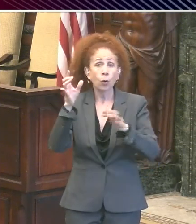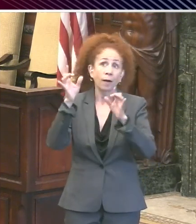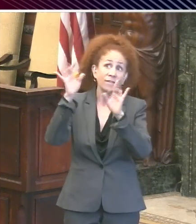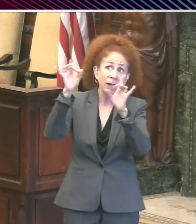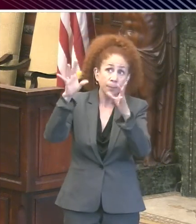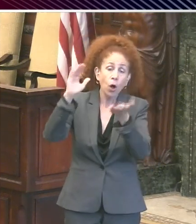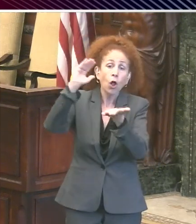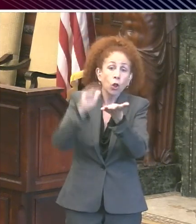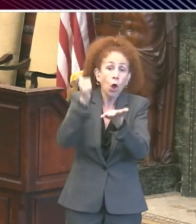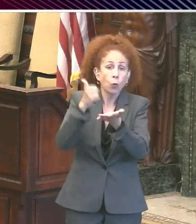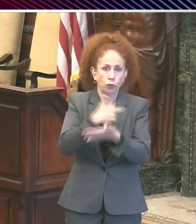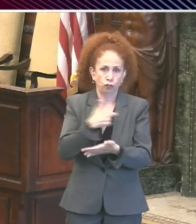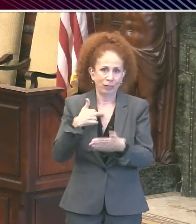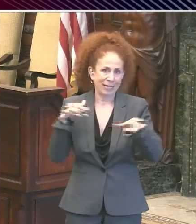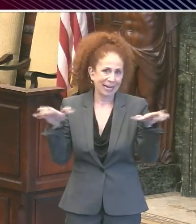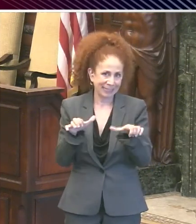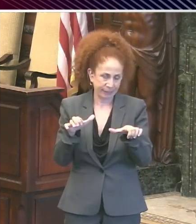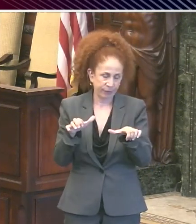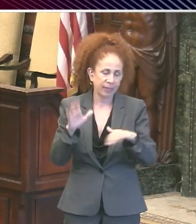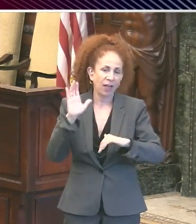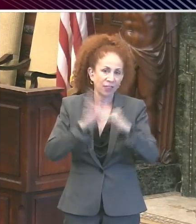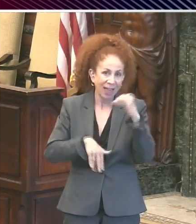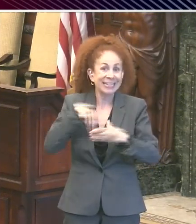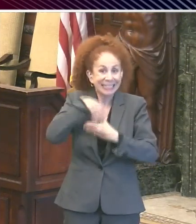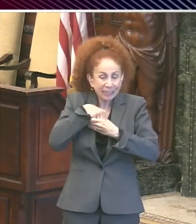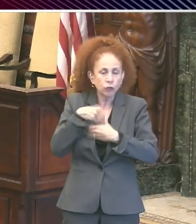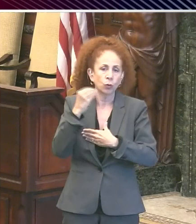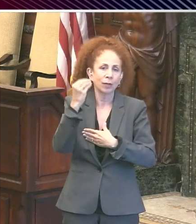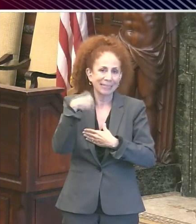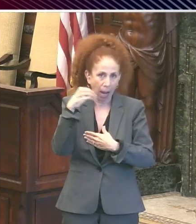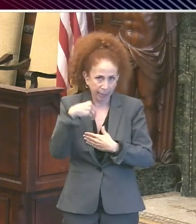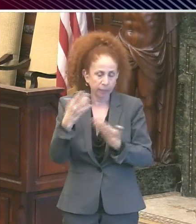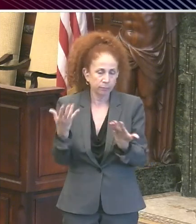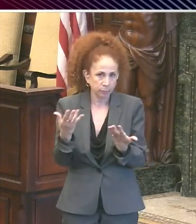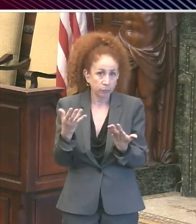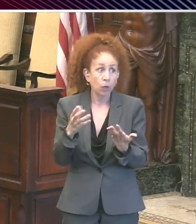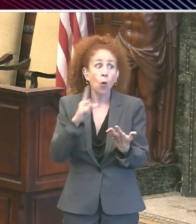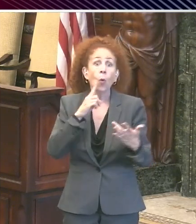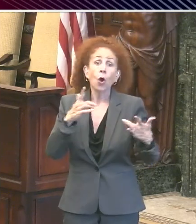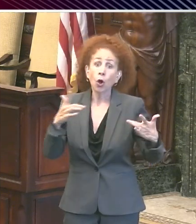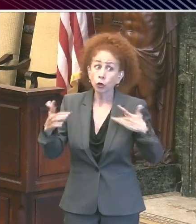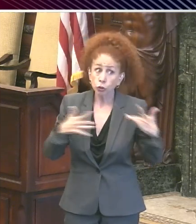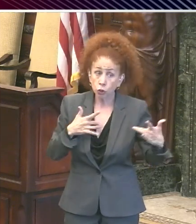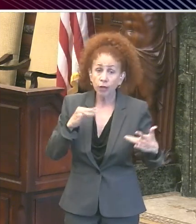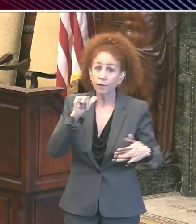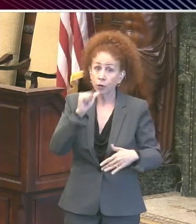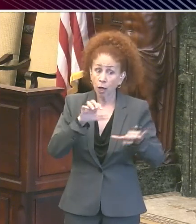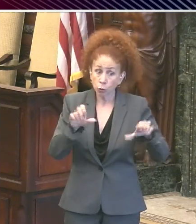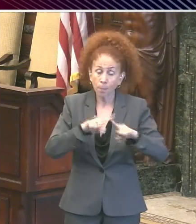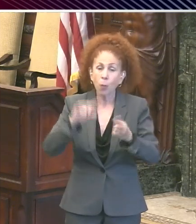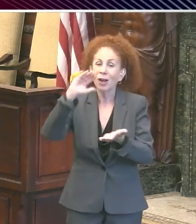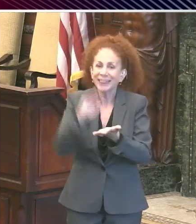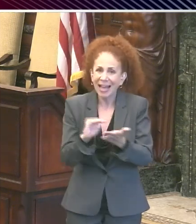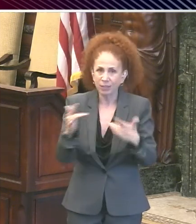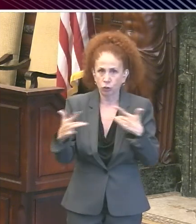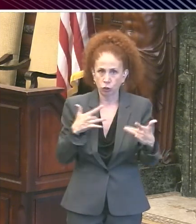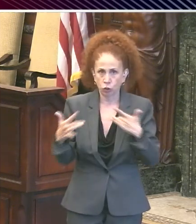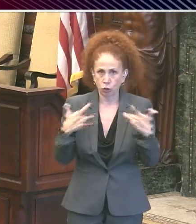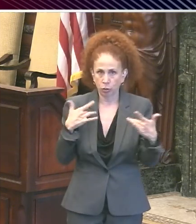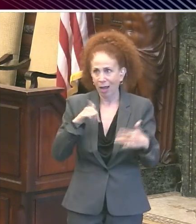a lower risk activity than indoor dining, whatever. So we're concerned if they're not doing that there, but we're less concerned